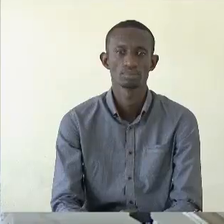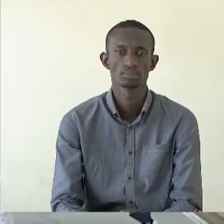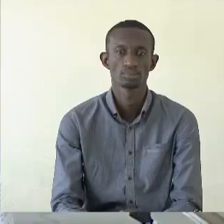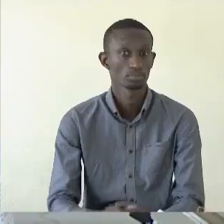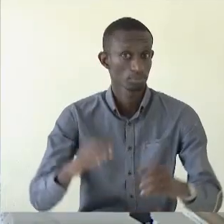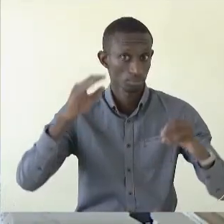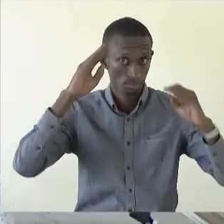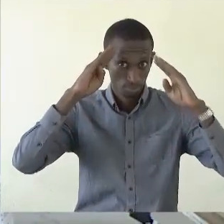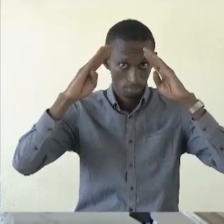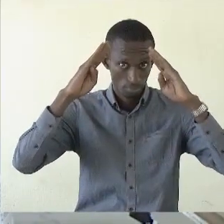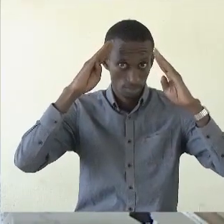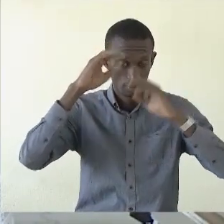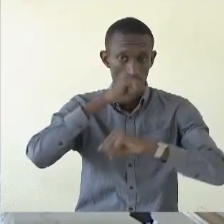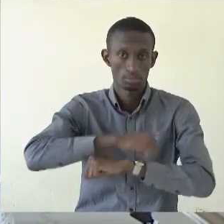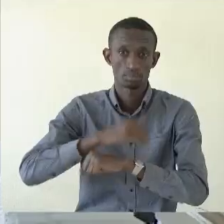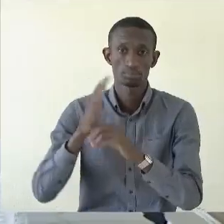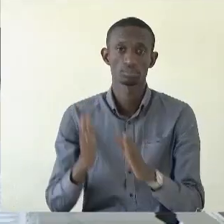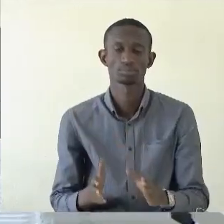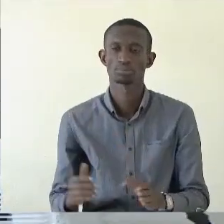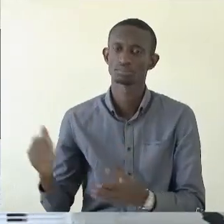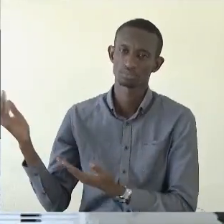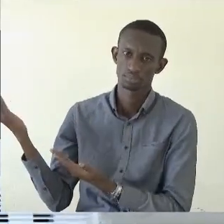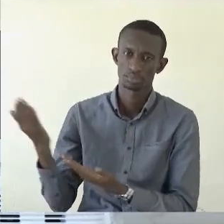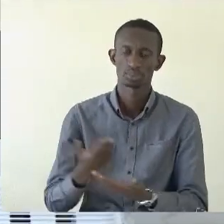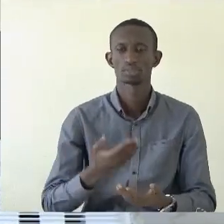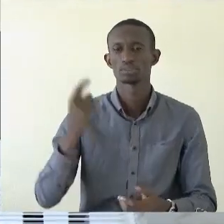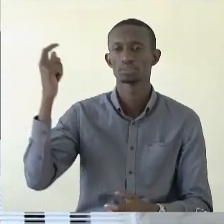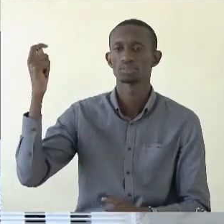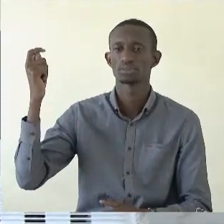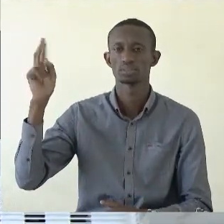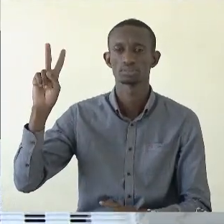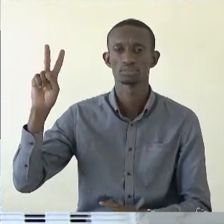Dear students, welcome back to this TV learning series program.